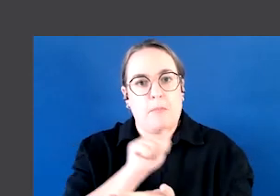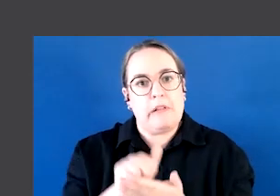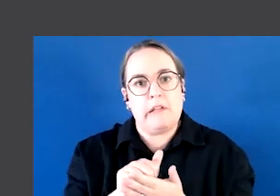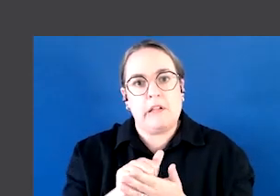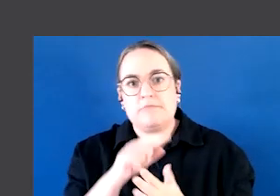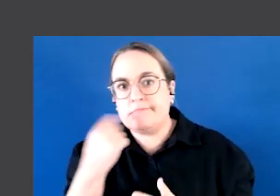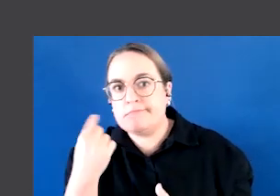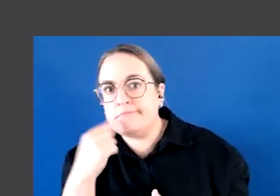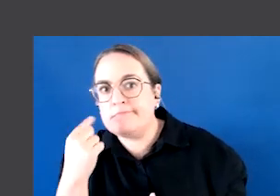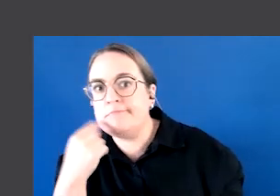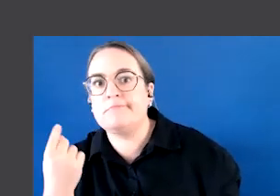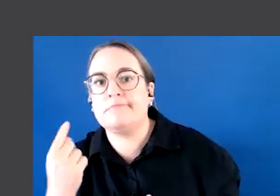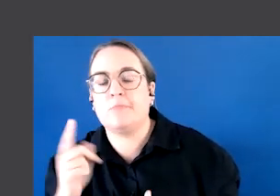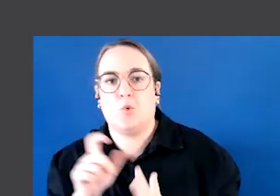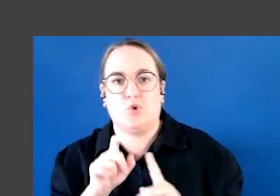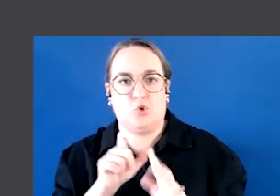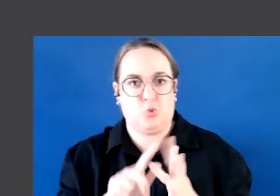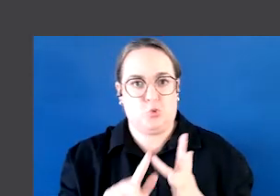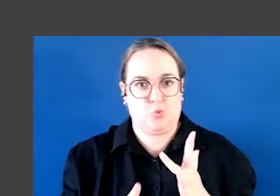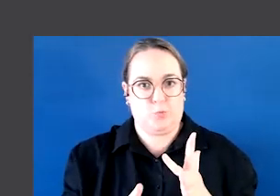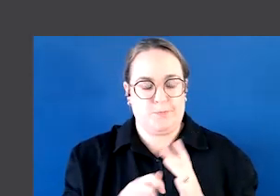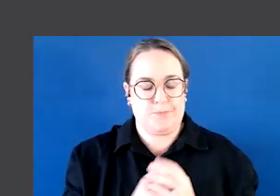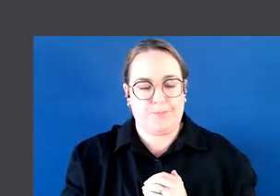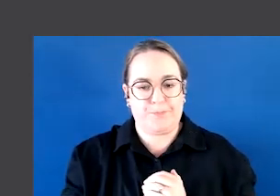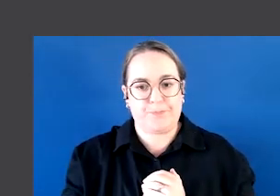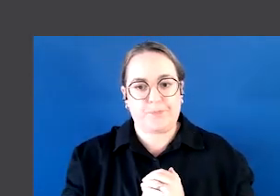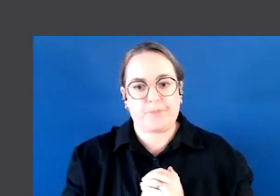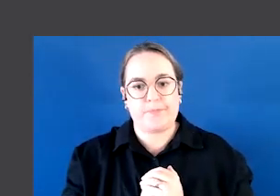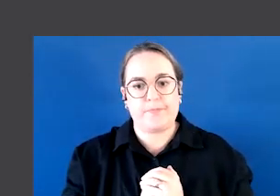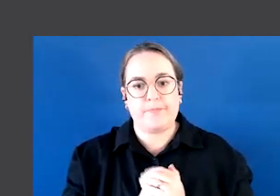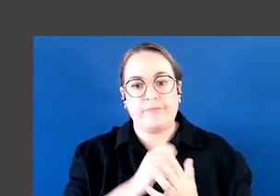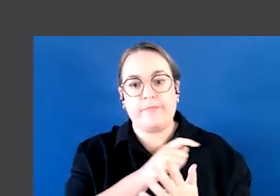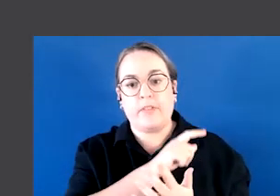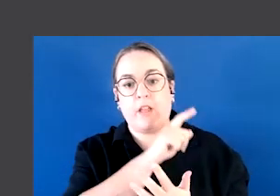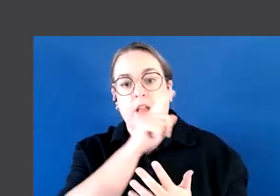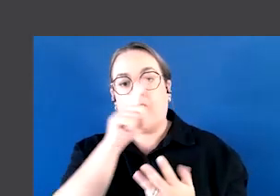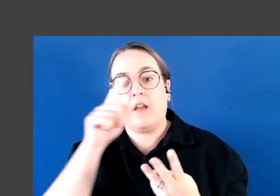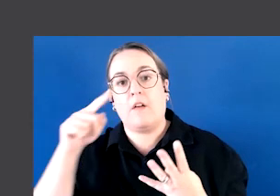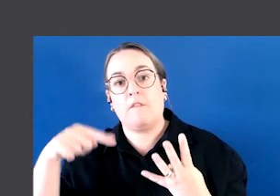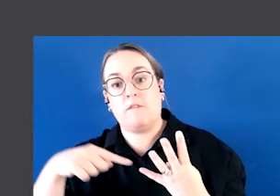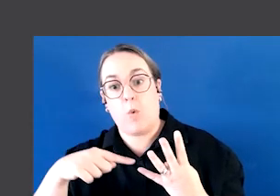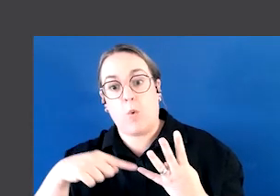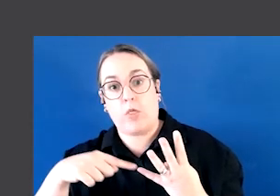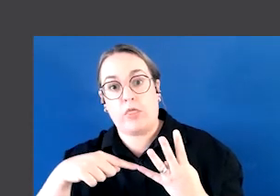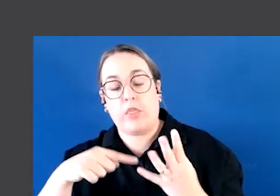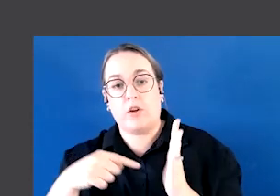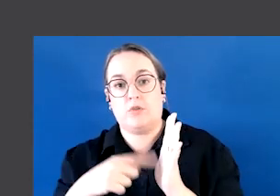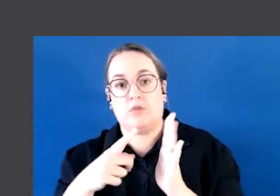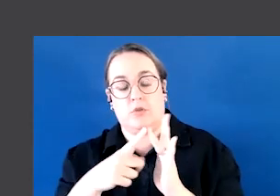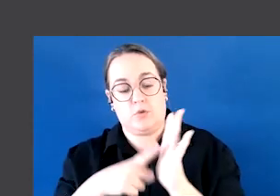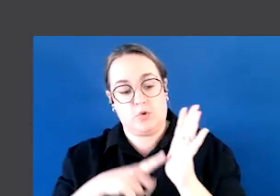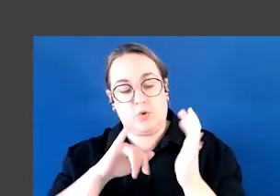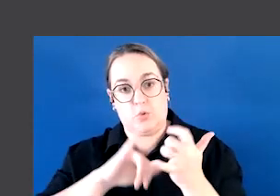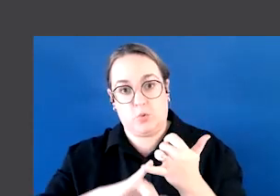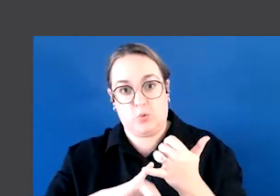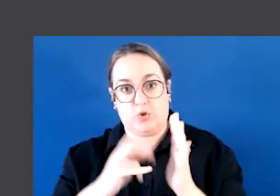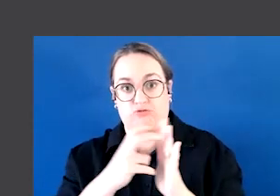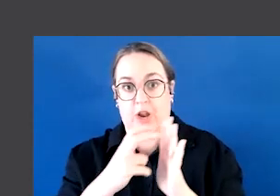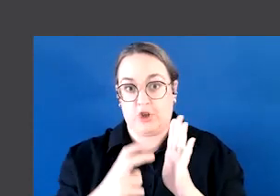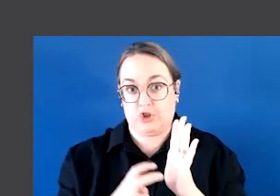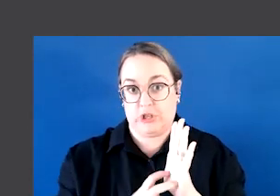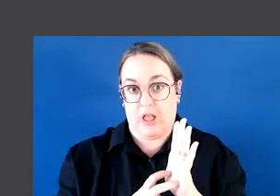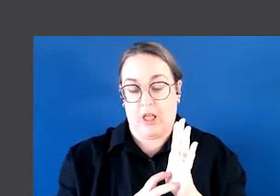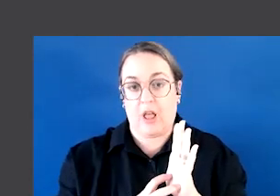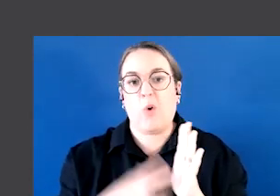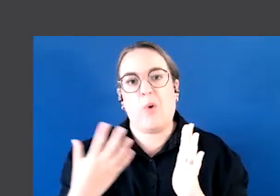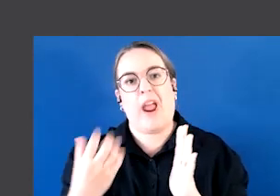on employment pre-screening as part of our recruitment process. The tools and registers that we have our integrity hotline. So we